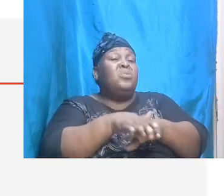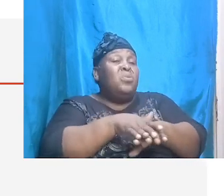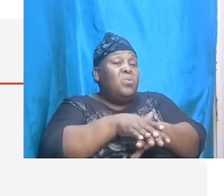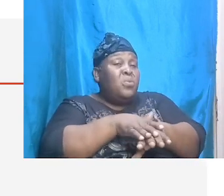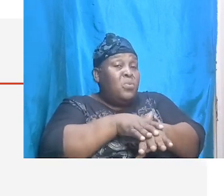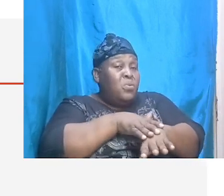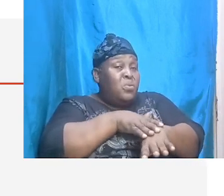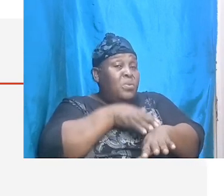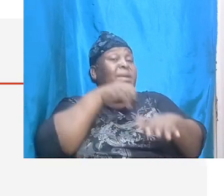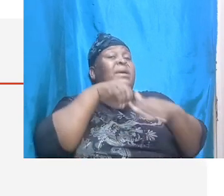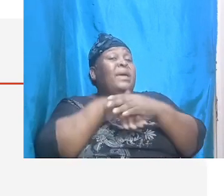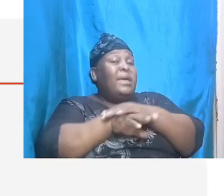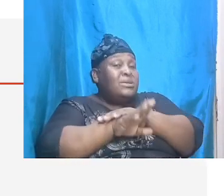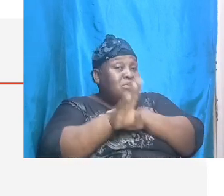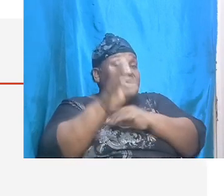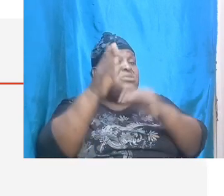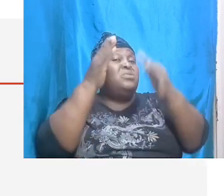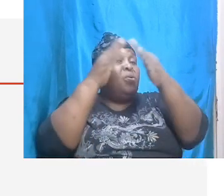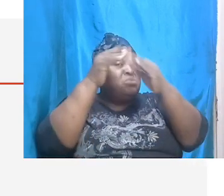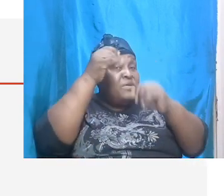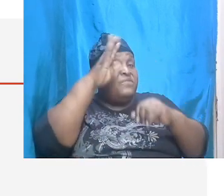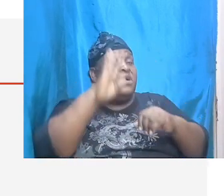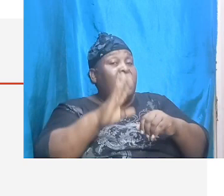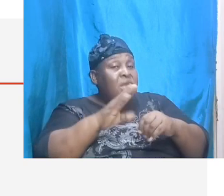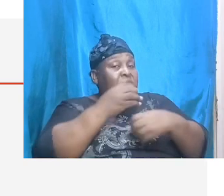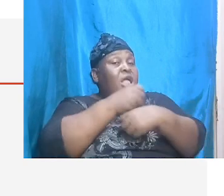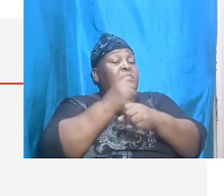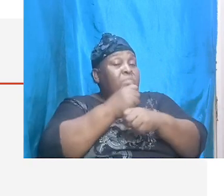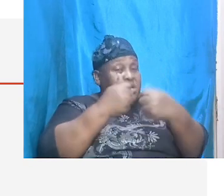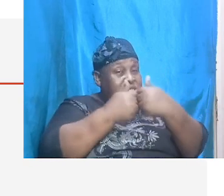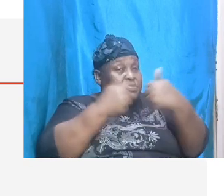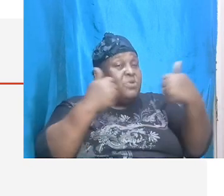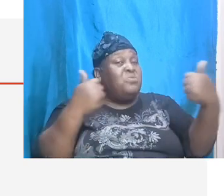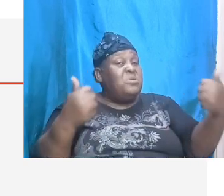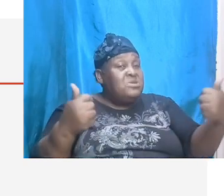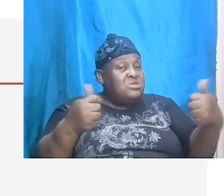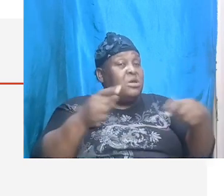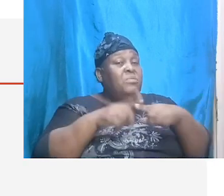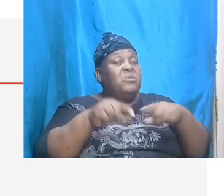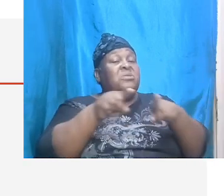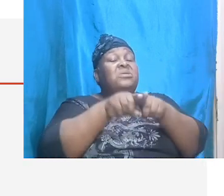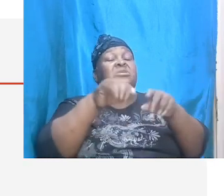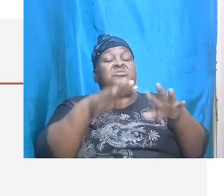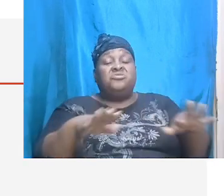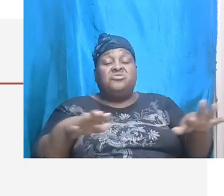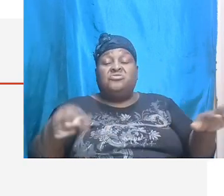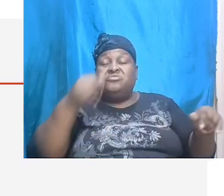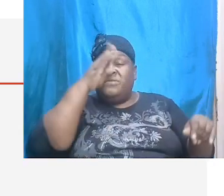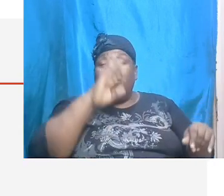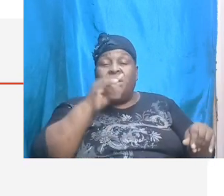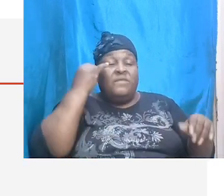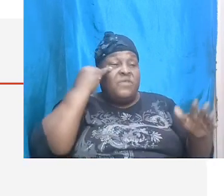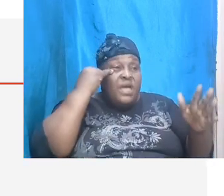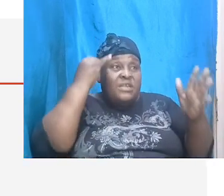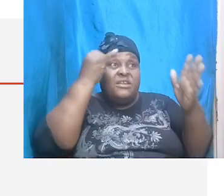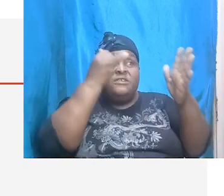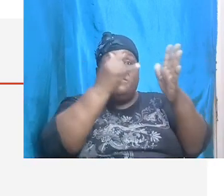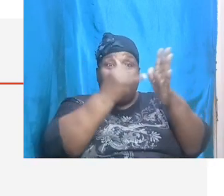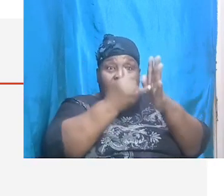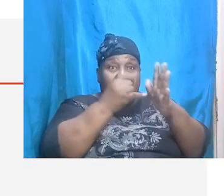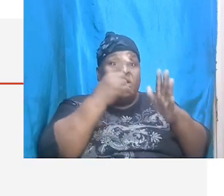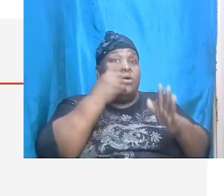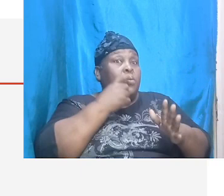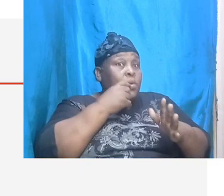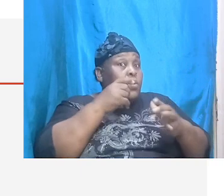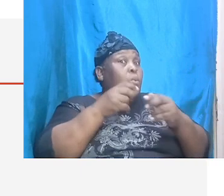cause division, hallelujah, among us. But as children of God, we have to identify who the enemy is. One preacher put it Sunday,